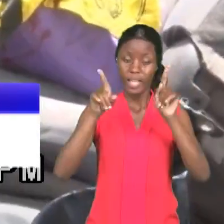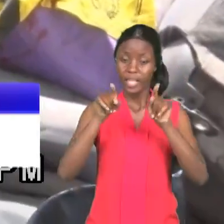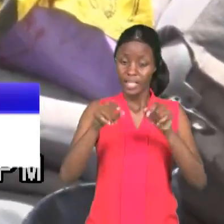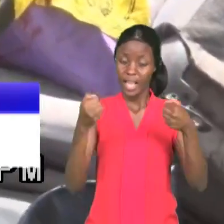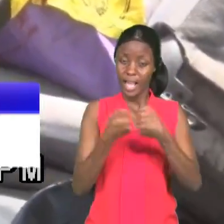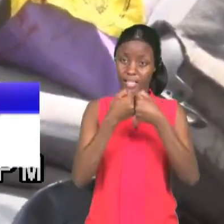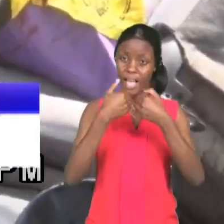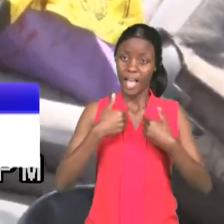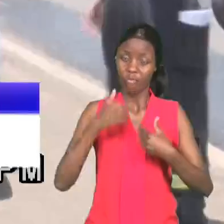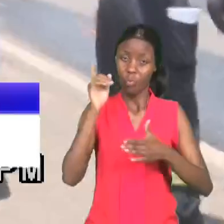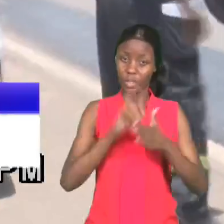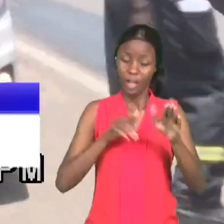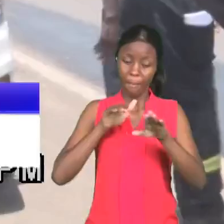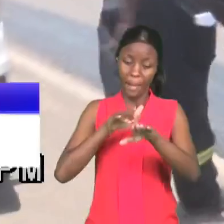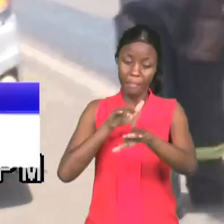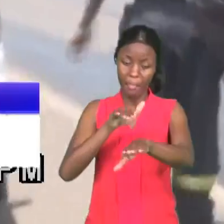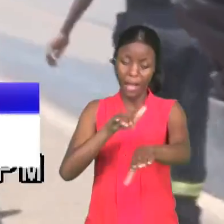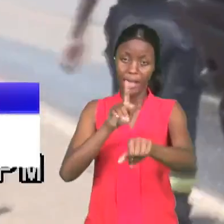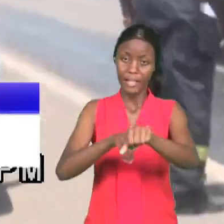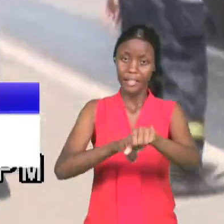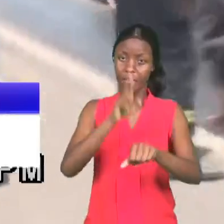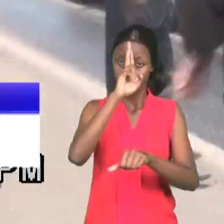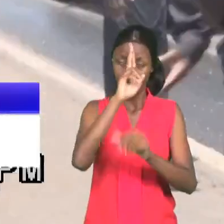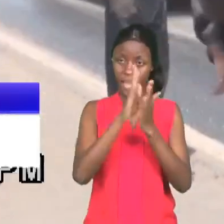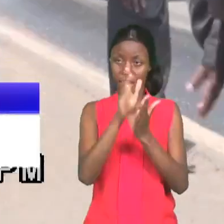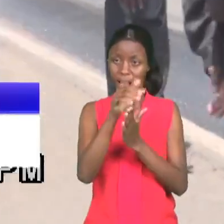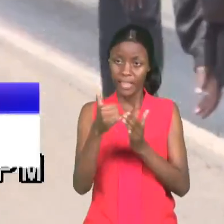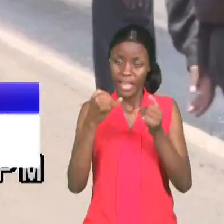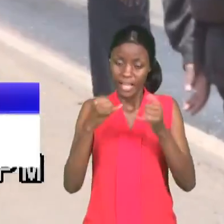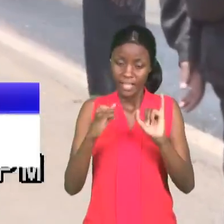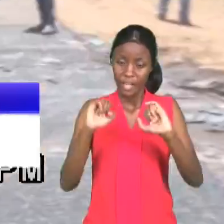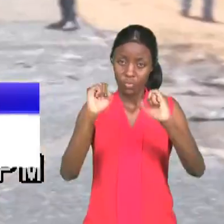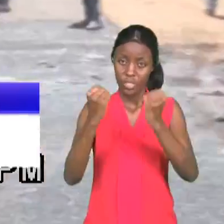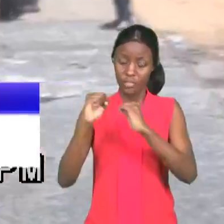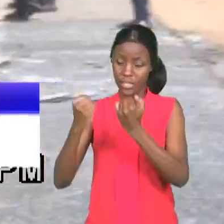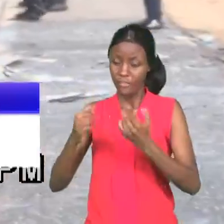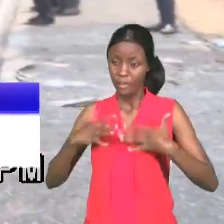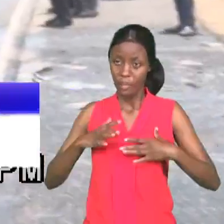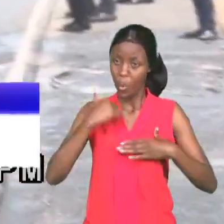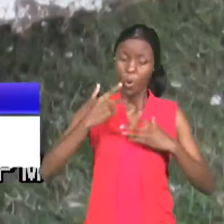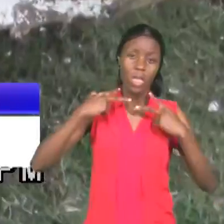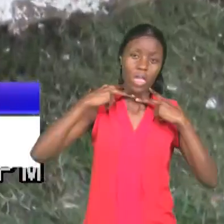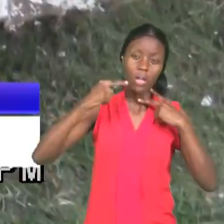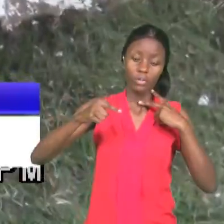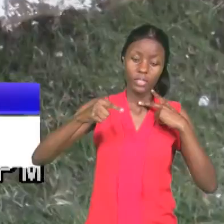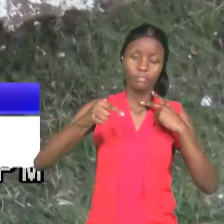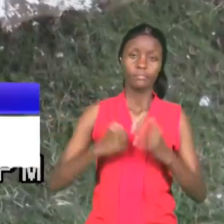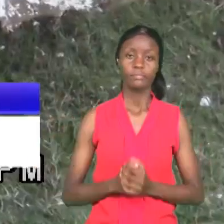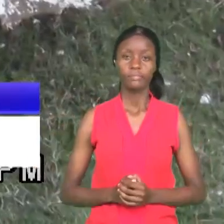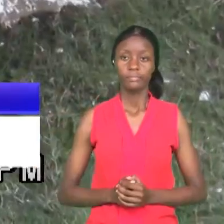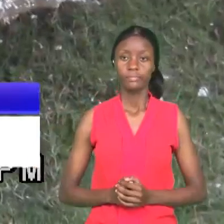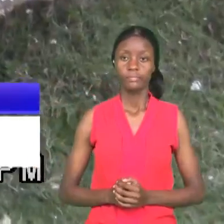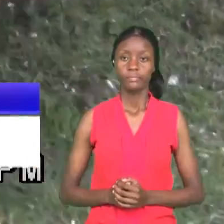major traffic snarl-up as police and members of the public moved in to rescue passengers trapped in the wreck.